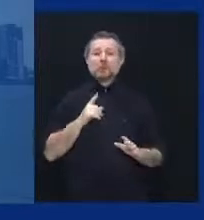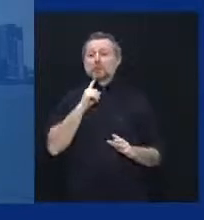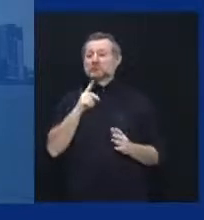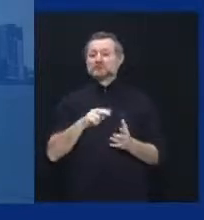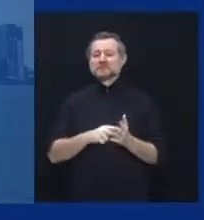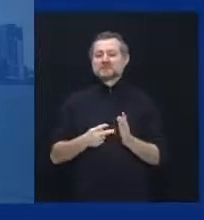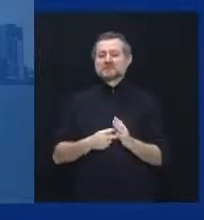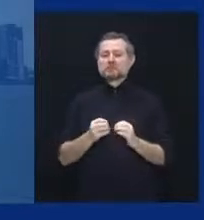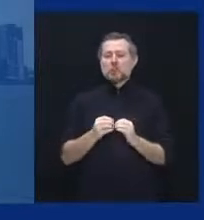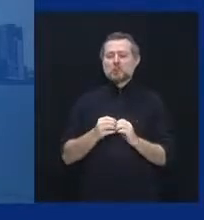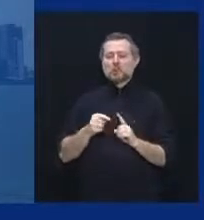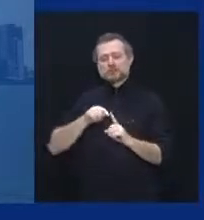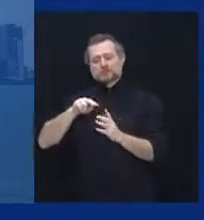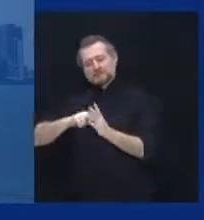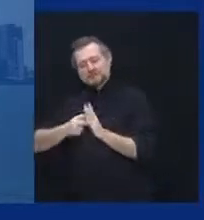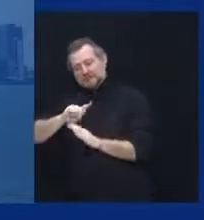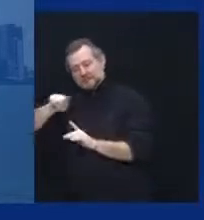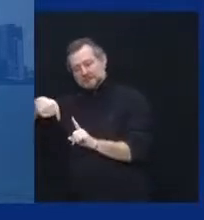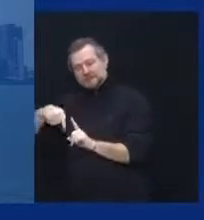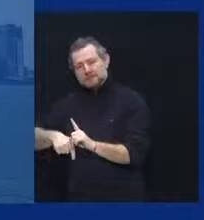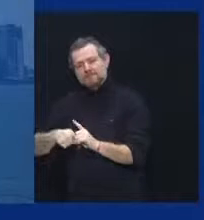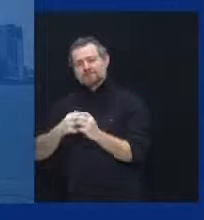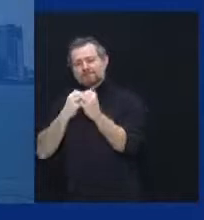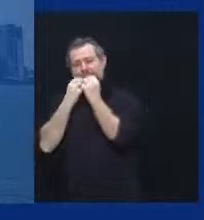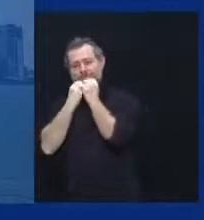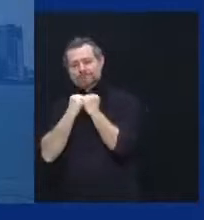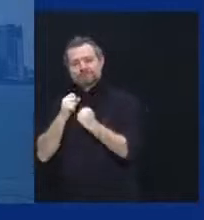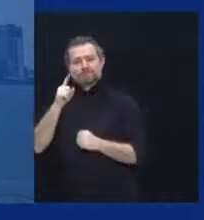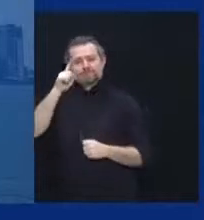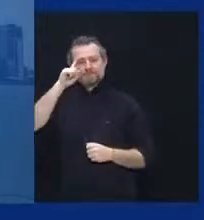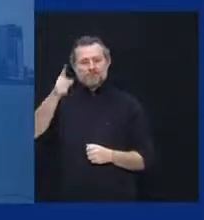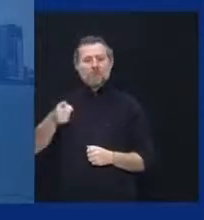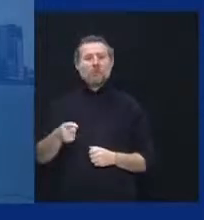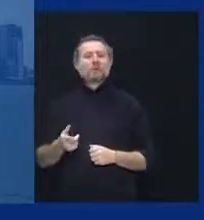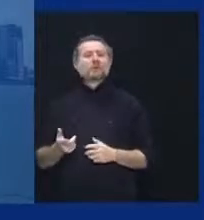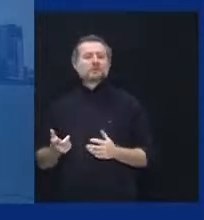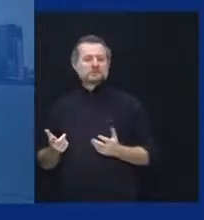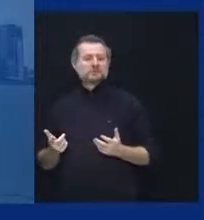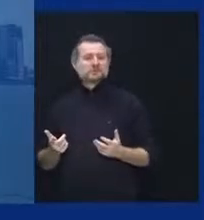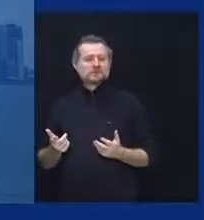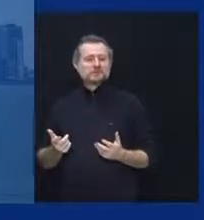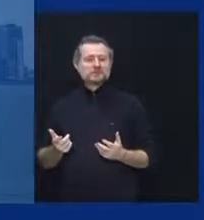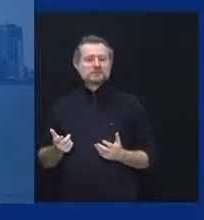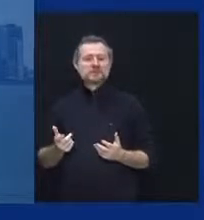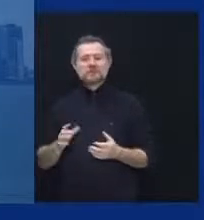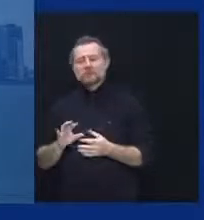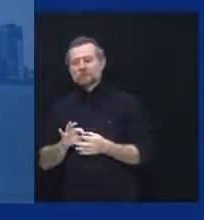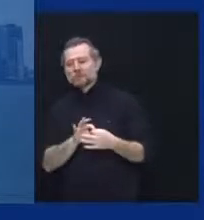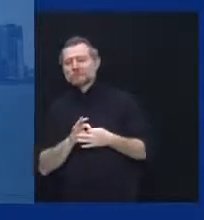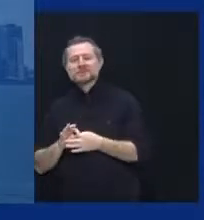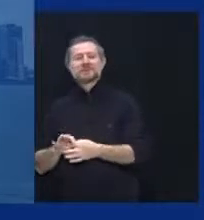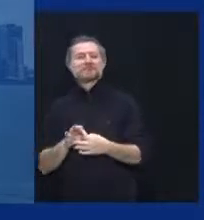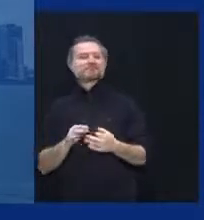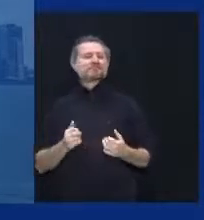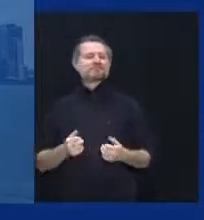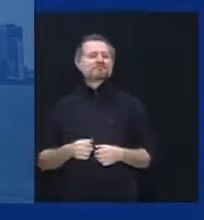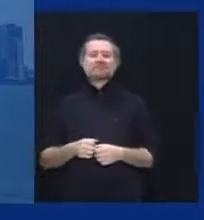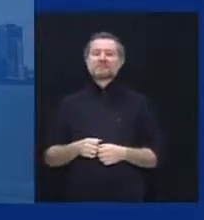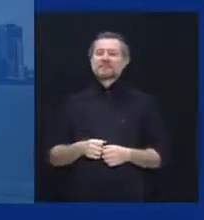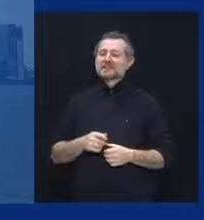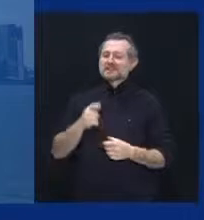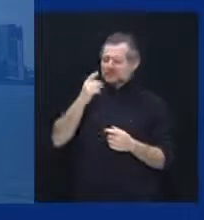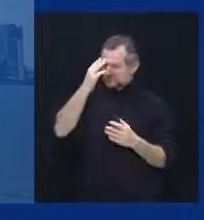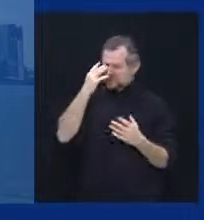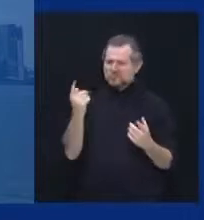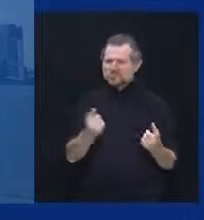tough. We're smart. We are united. We're disciplined. And